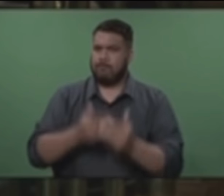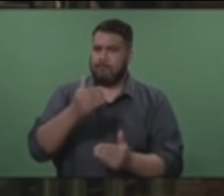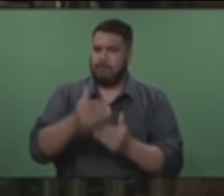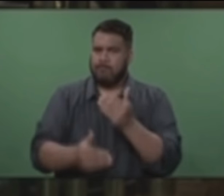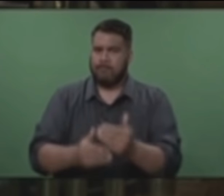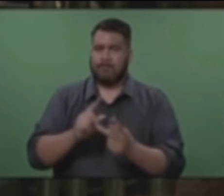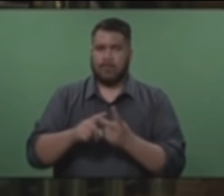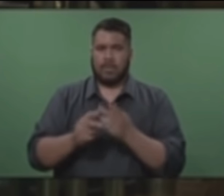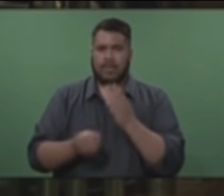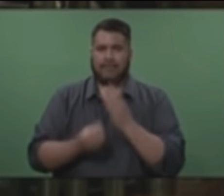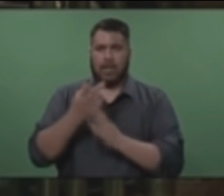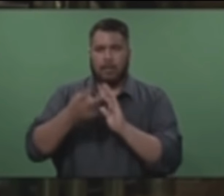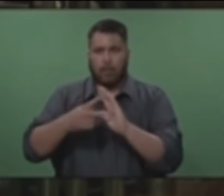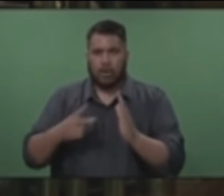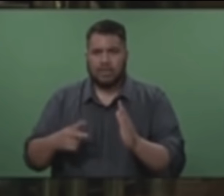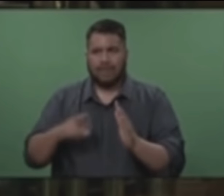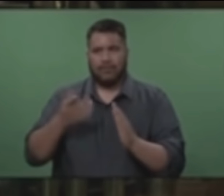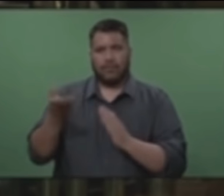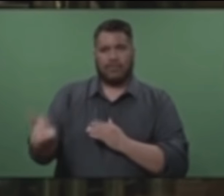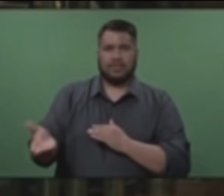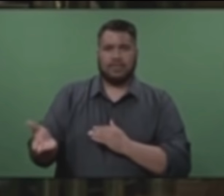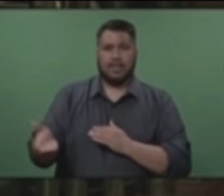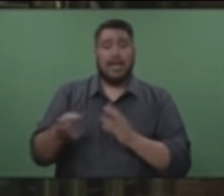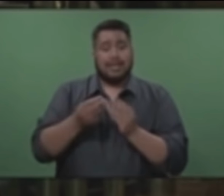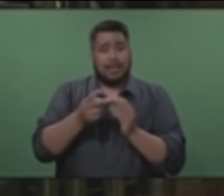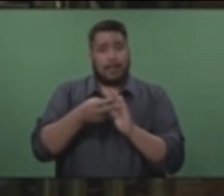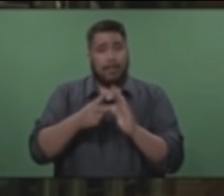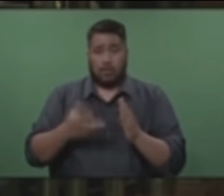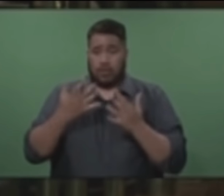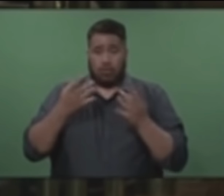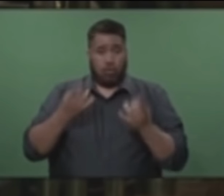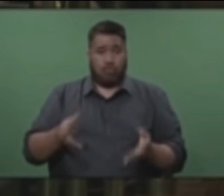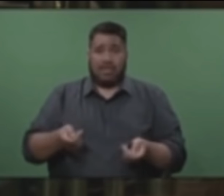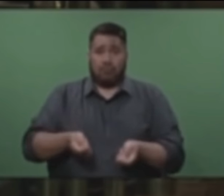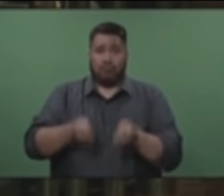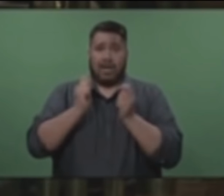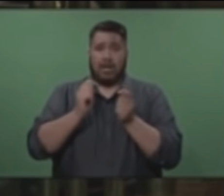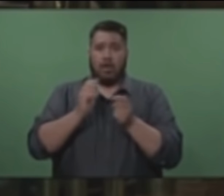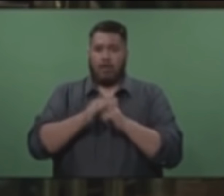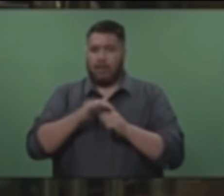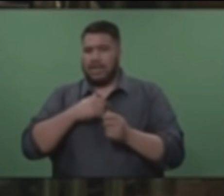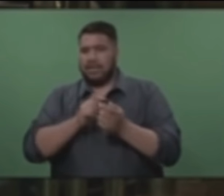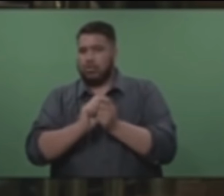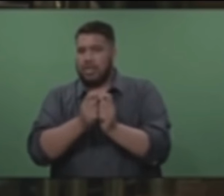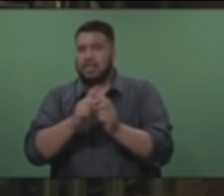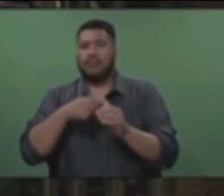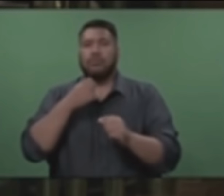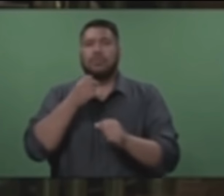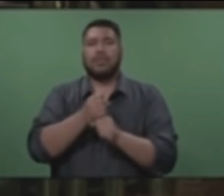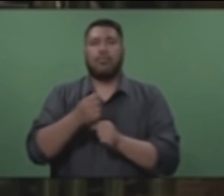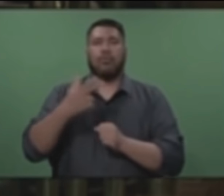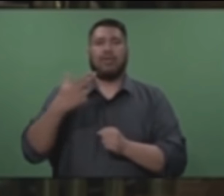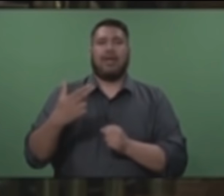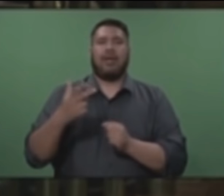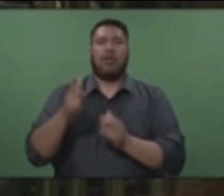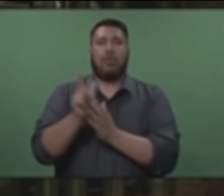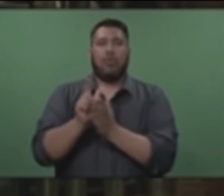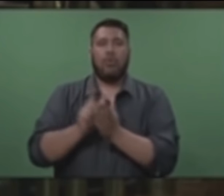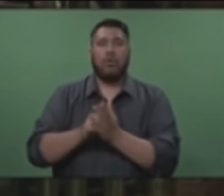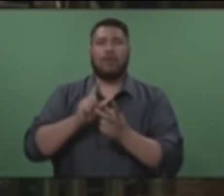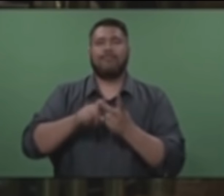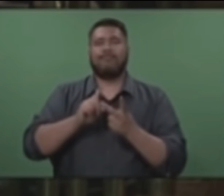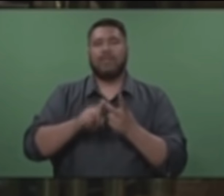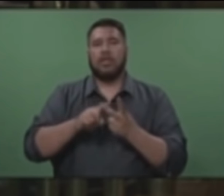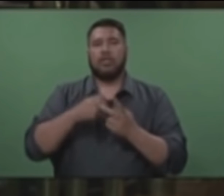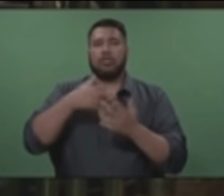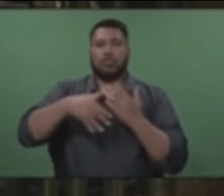be addressed. Some of them have already been raised today, and they relate to gun laws, to speech and social media,